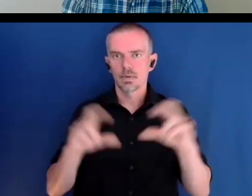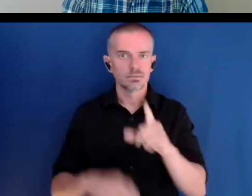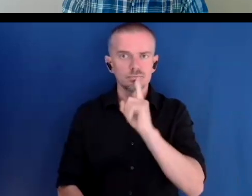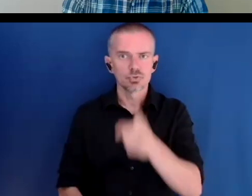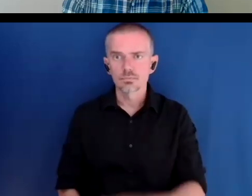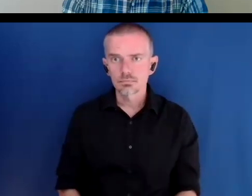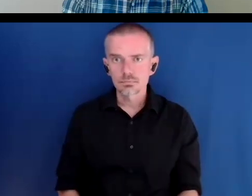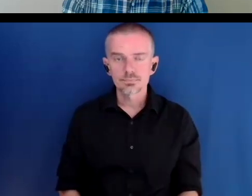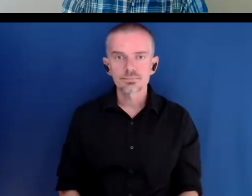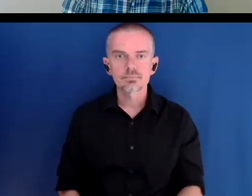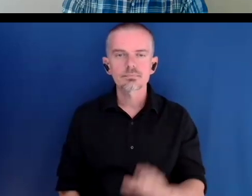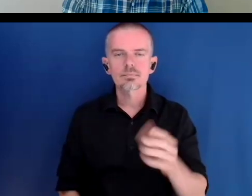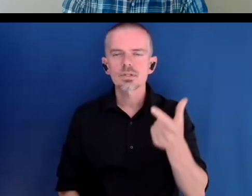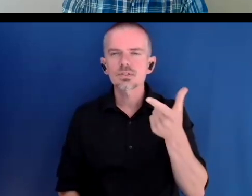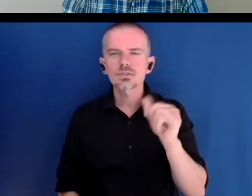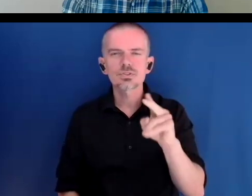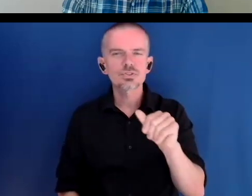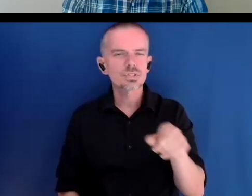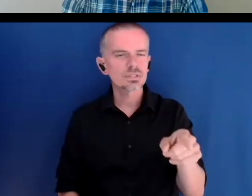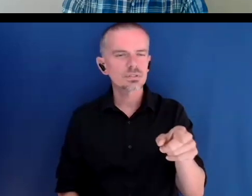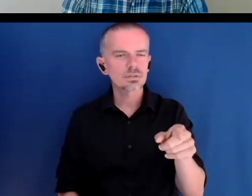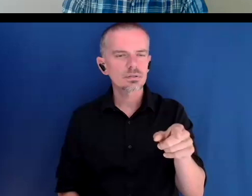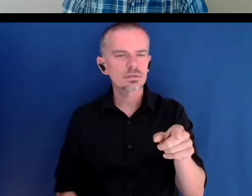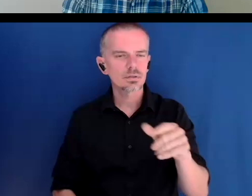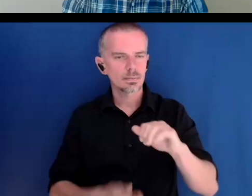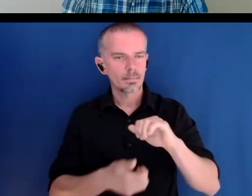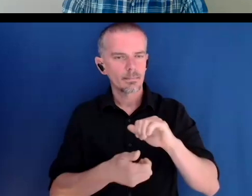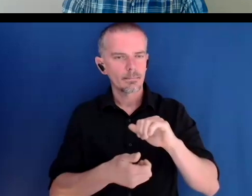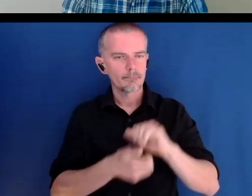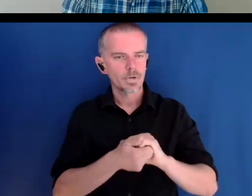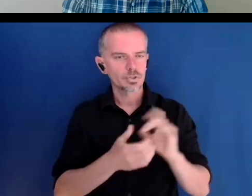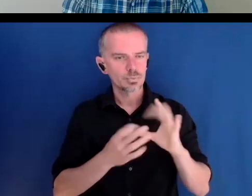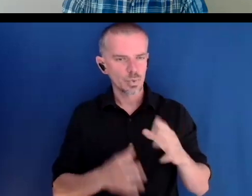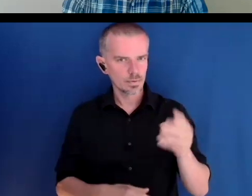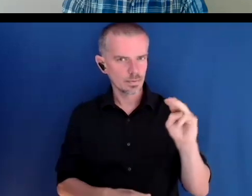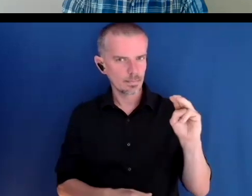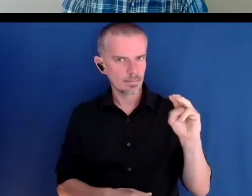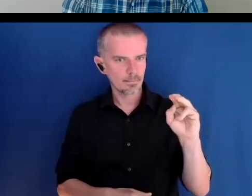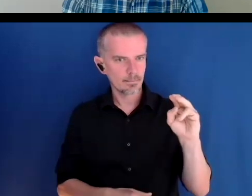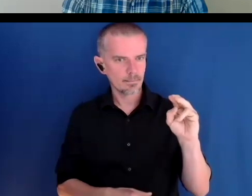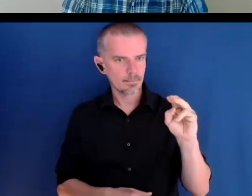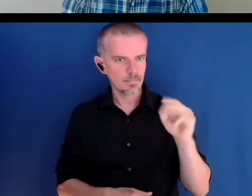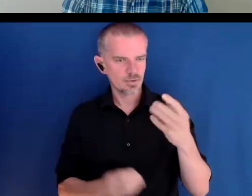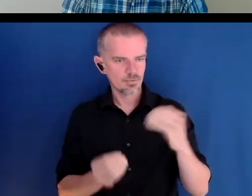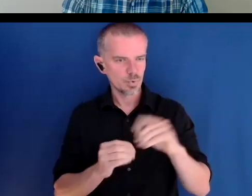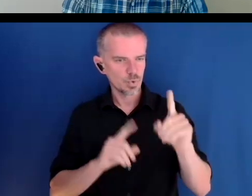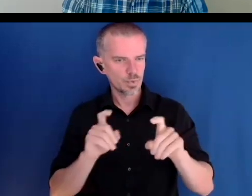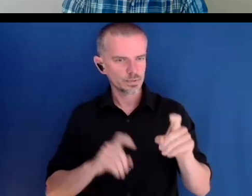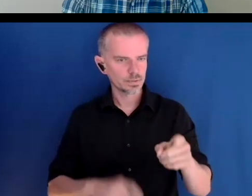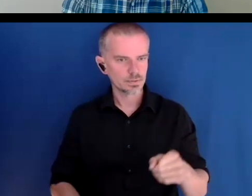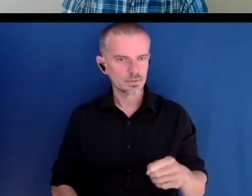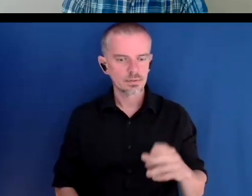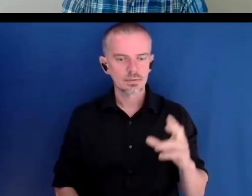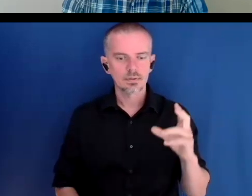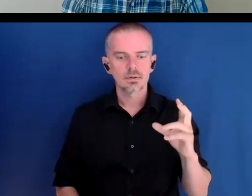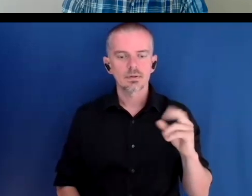Gina, do you have more? Because as a partnership coordinator, I think you probably have more questions for that. Yeah, Midori, most of